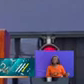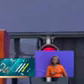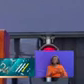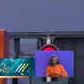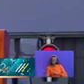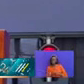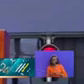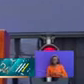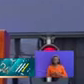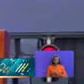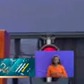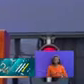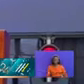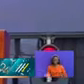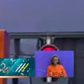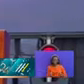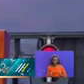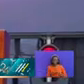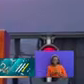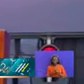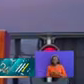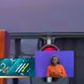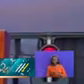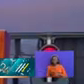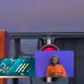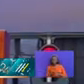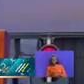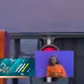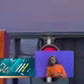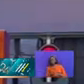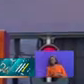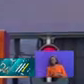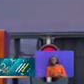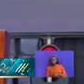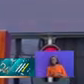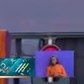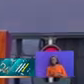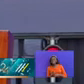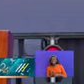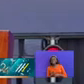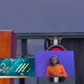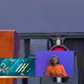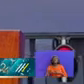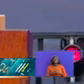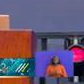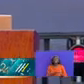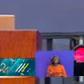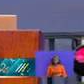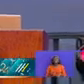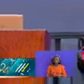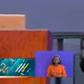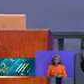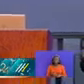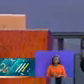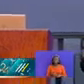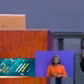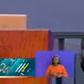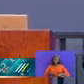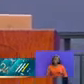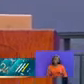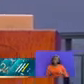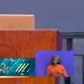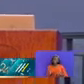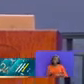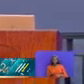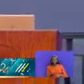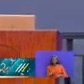Liturgy we don't gather for Fellowship 45 minutes of exciting our spiritual consciousness A Hymn